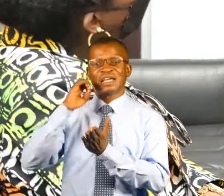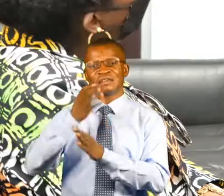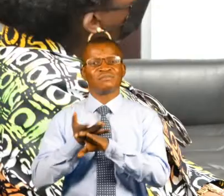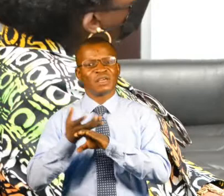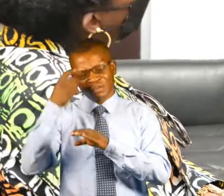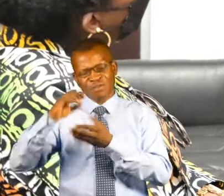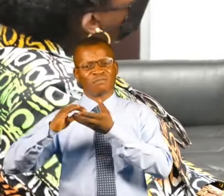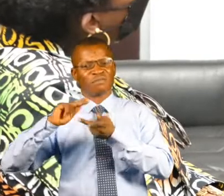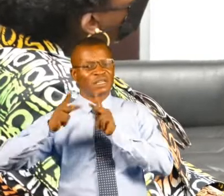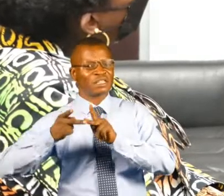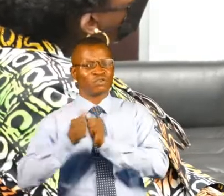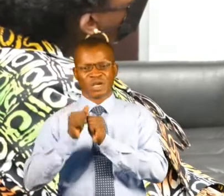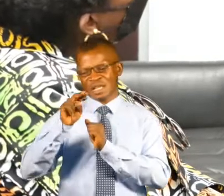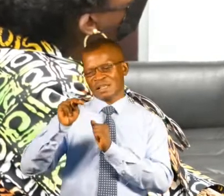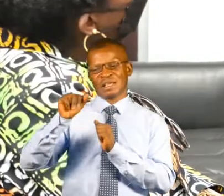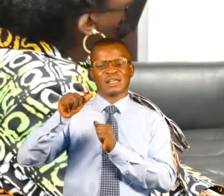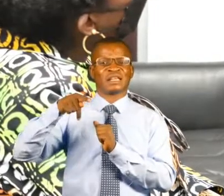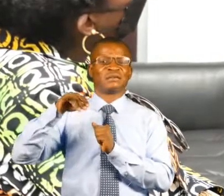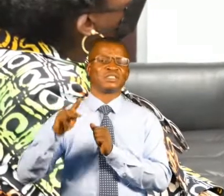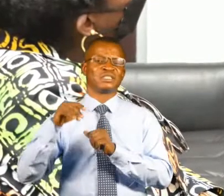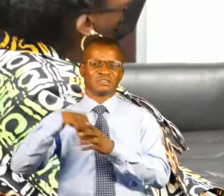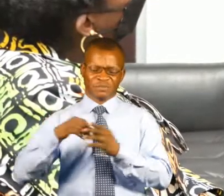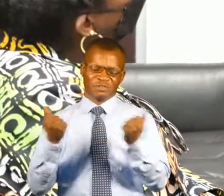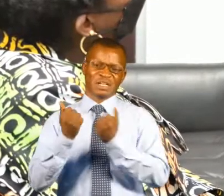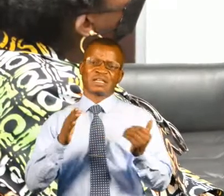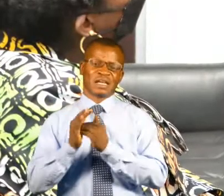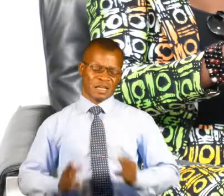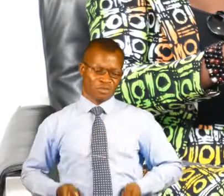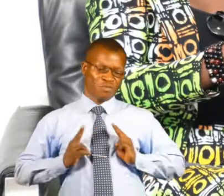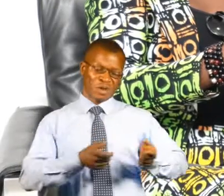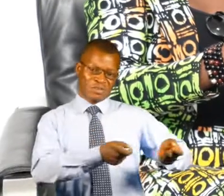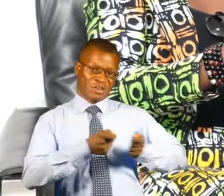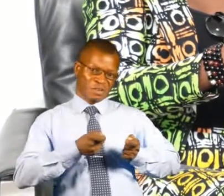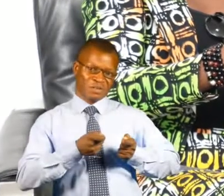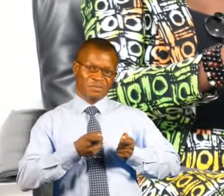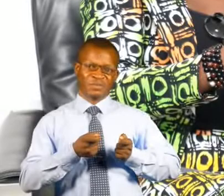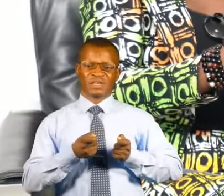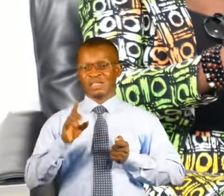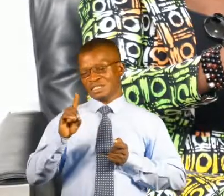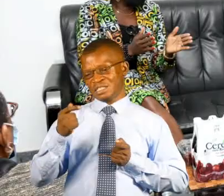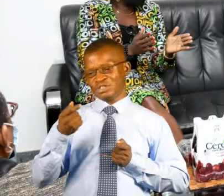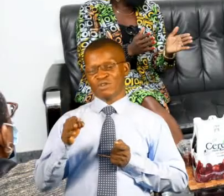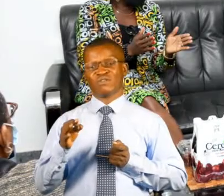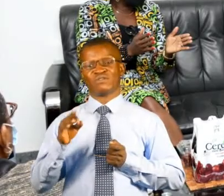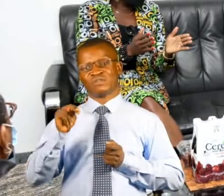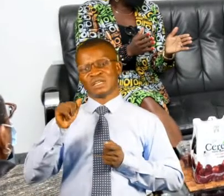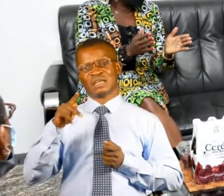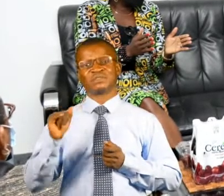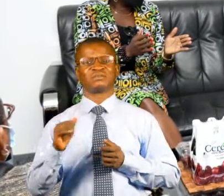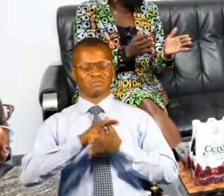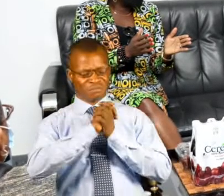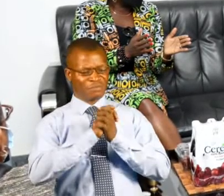center, he solicited for partnership with NAPTIP in the fight against human trafficking. In her response, the Director General of